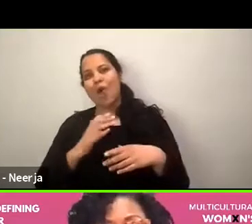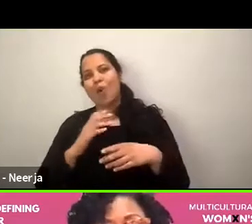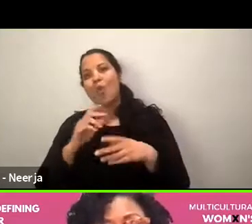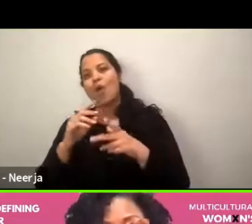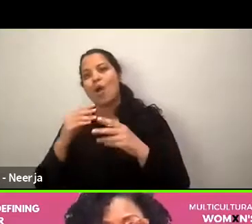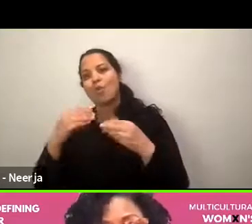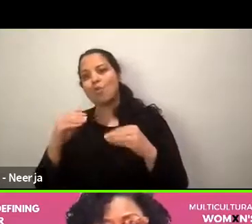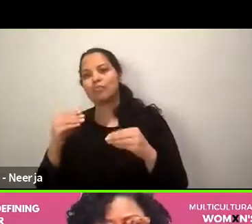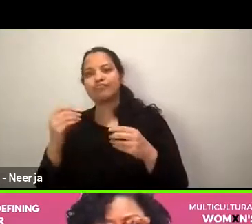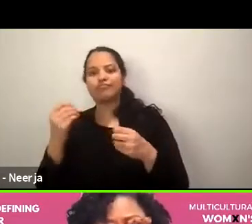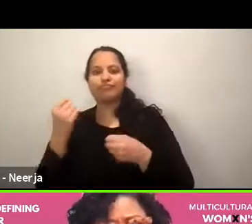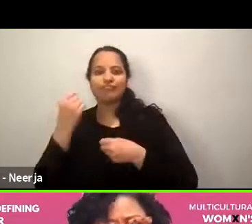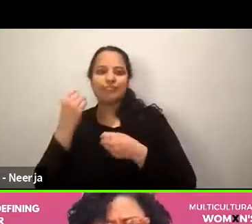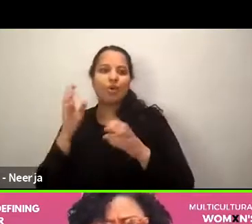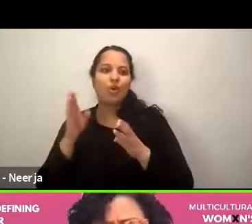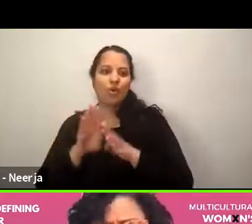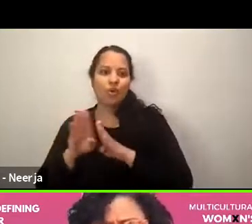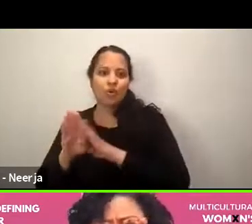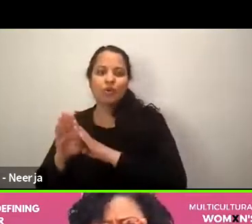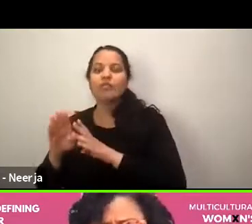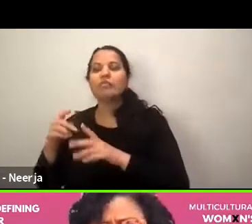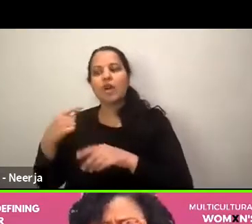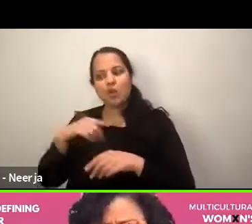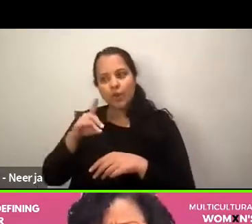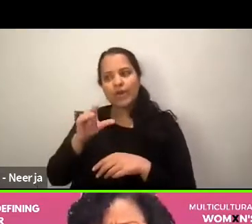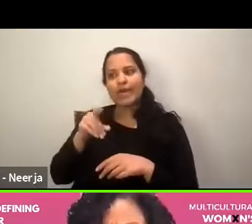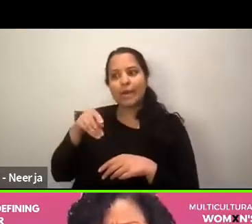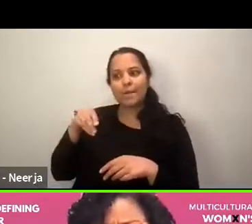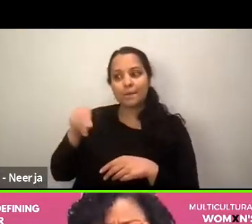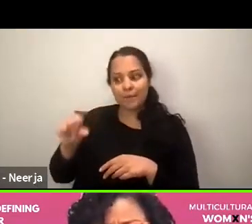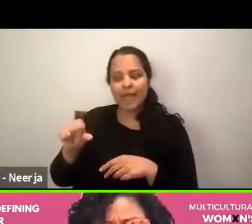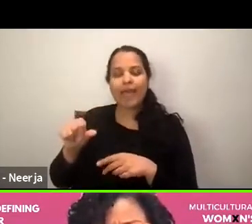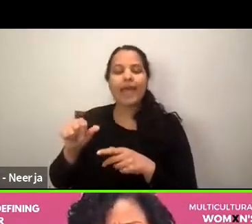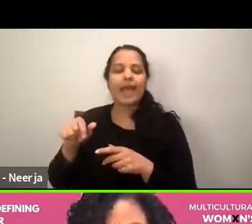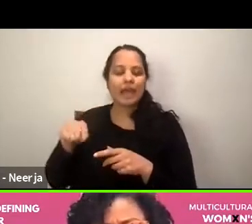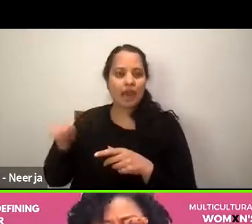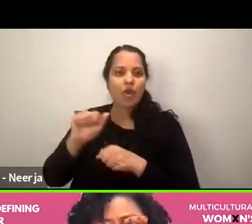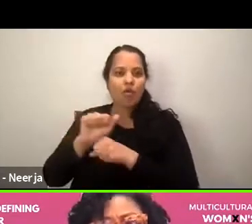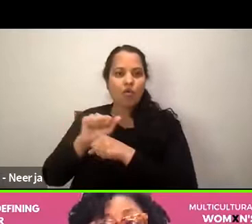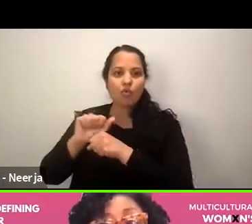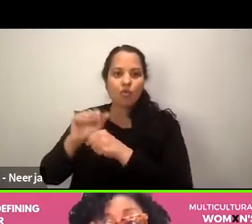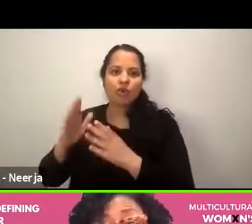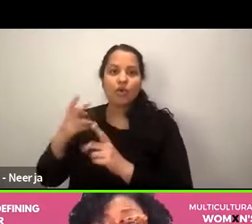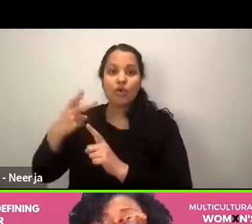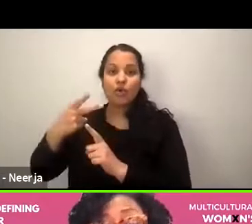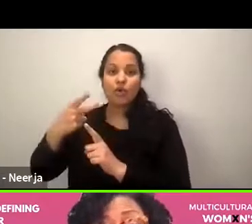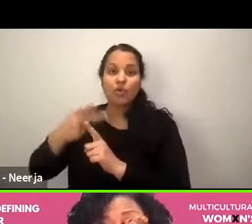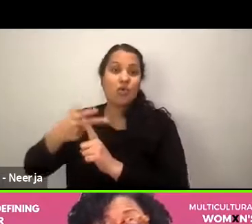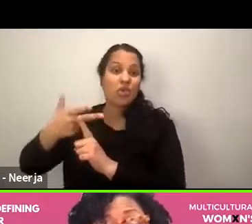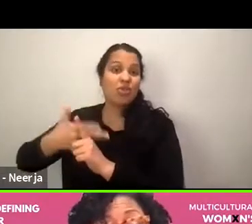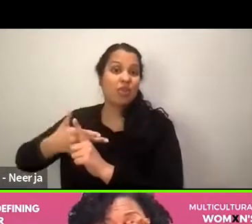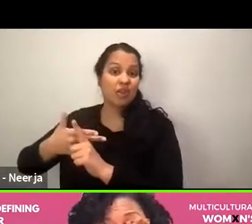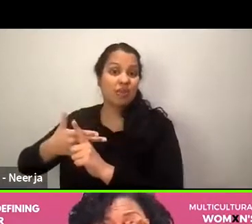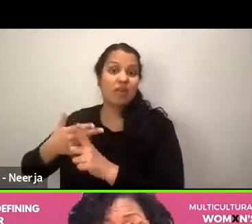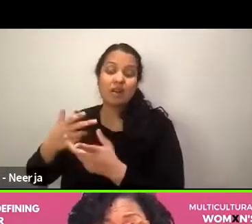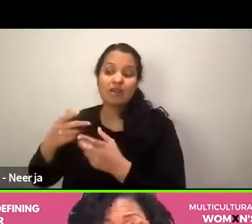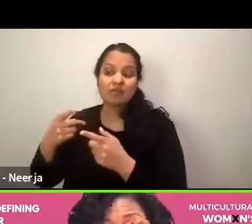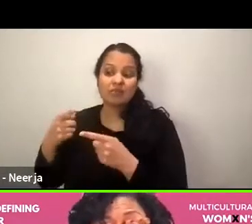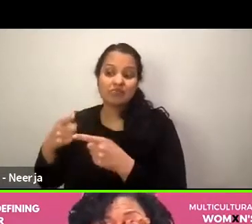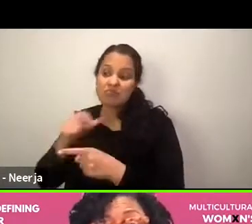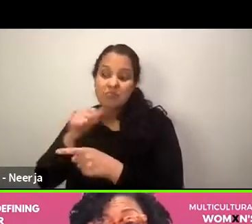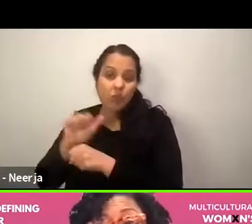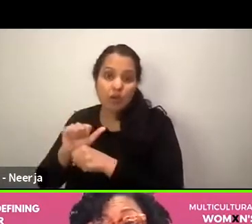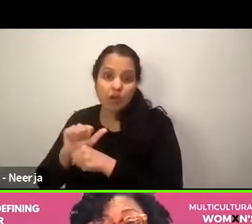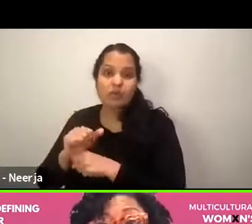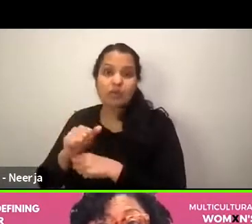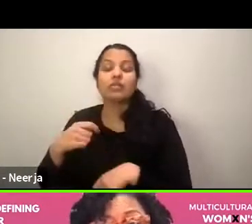paid employees for 2, almost 3 extra months when they weren't working. We stood with Black Lives Matter, and we